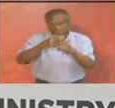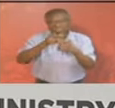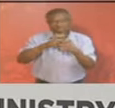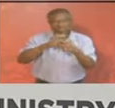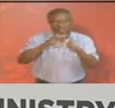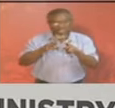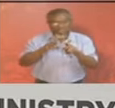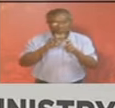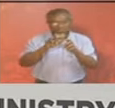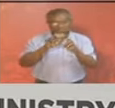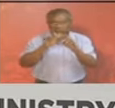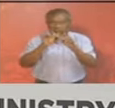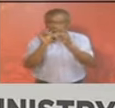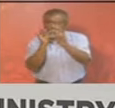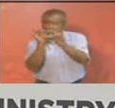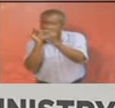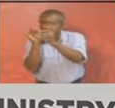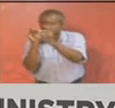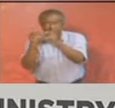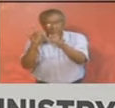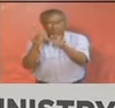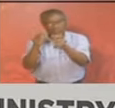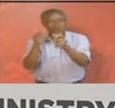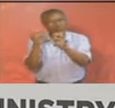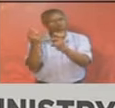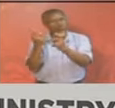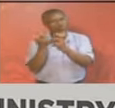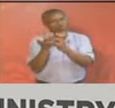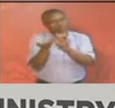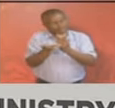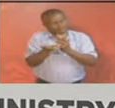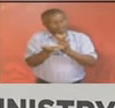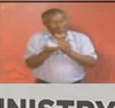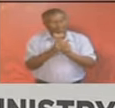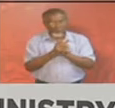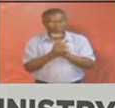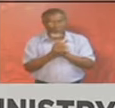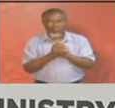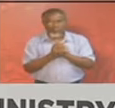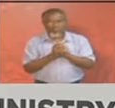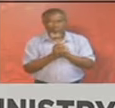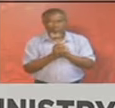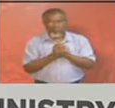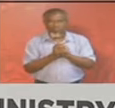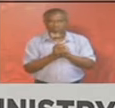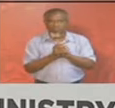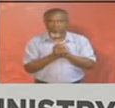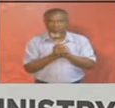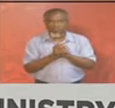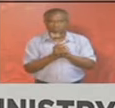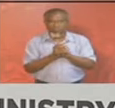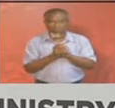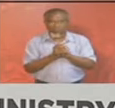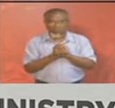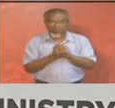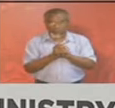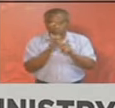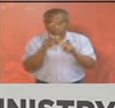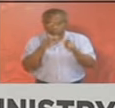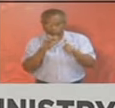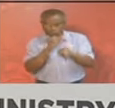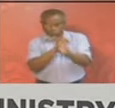our nurses, doctors, attendants, pharmacists, PCAs, EMTs, clerks, phlebotomists, radiographers, public